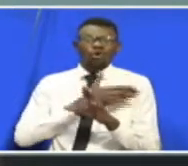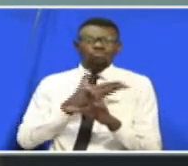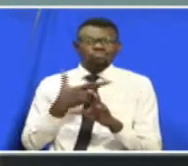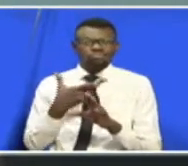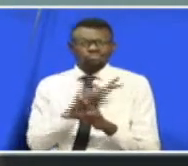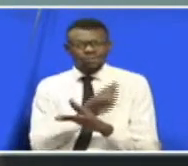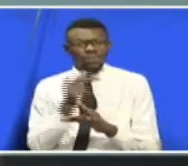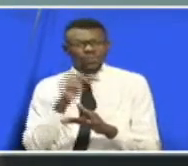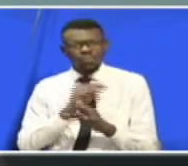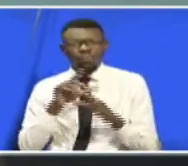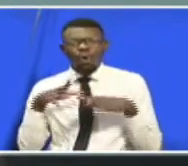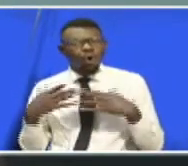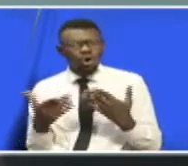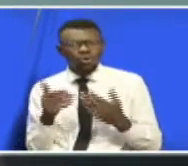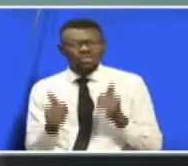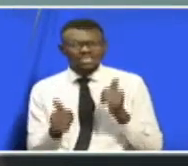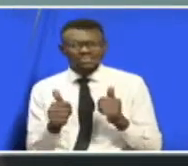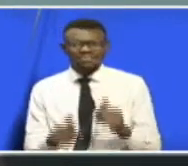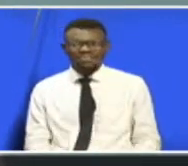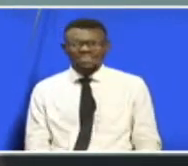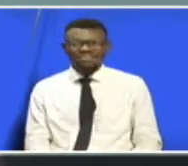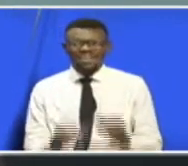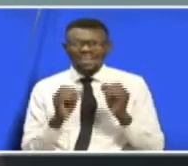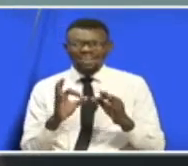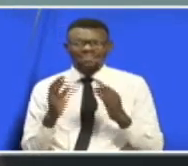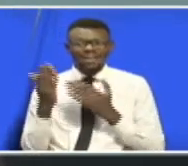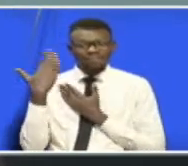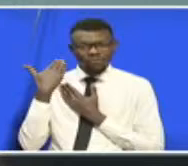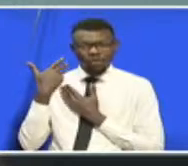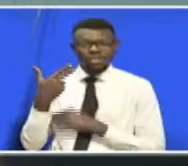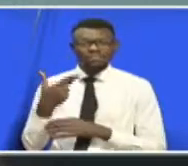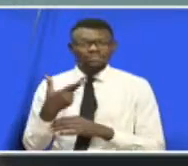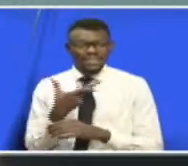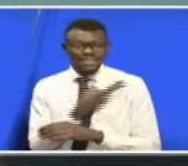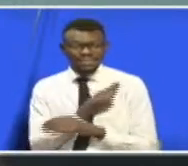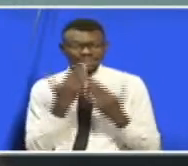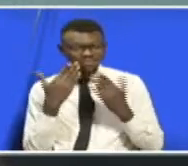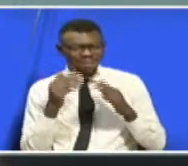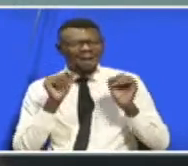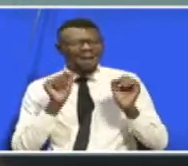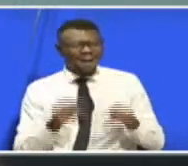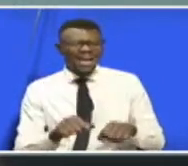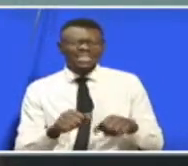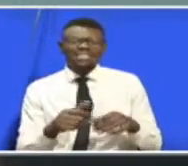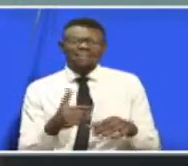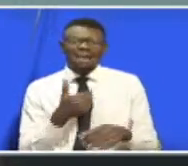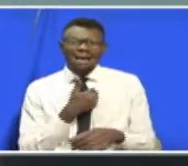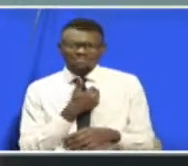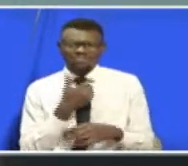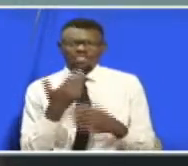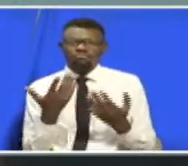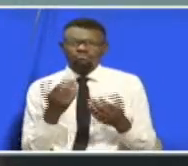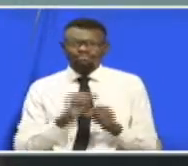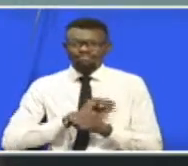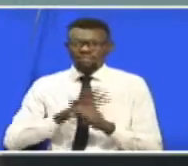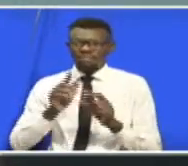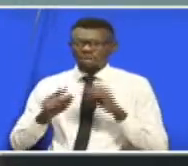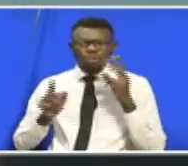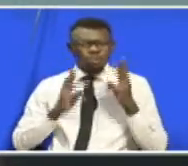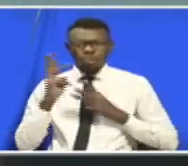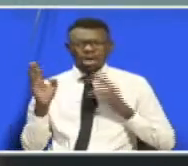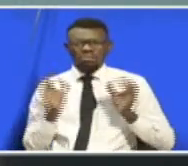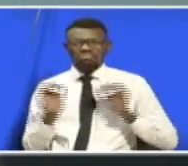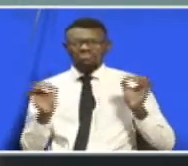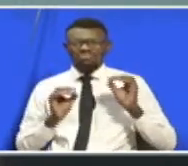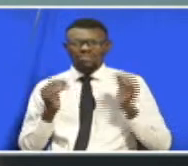rather? Now, those who have been vaccinated, there's a possibility that they can be infected, but they're not a worry to us, because